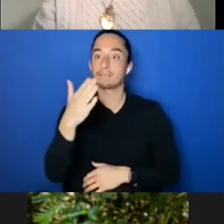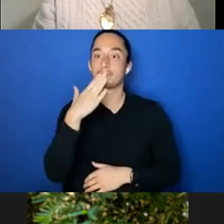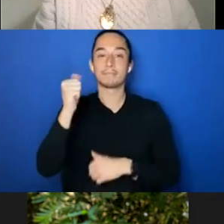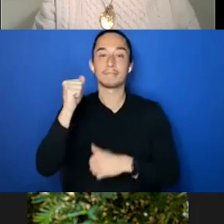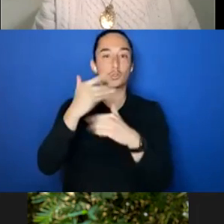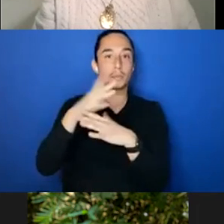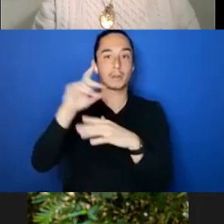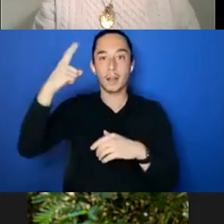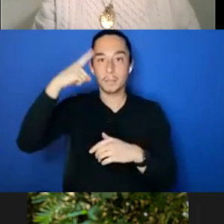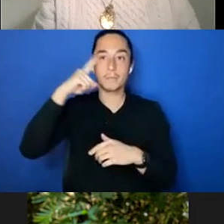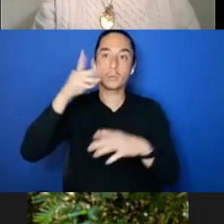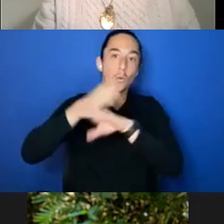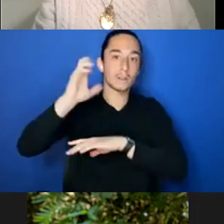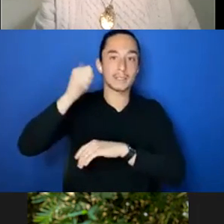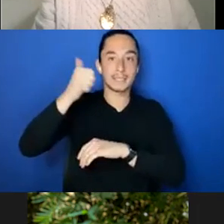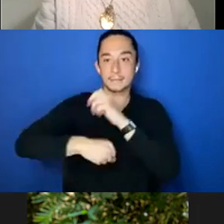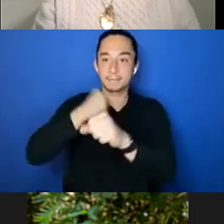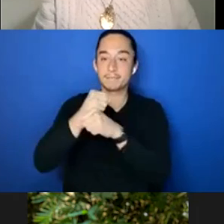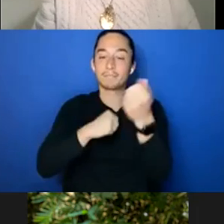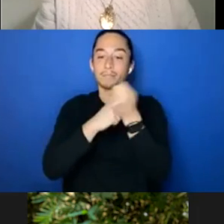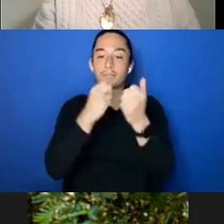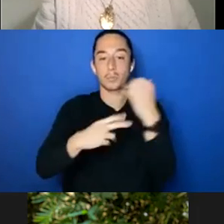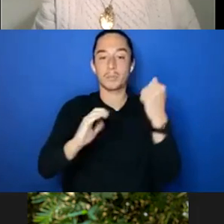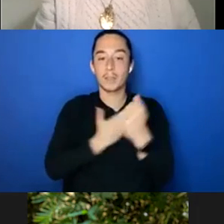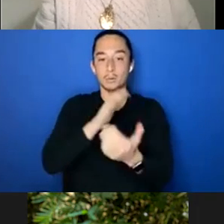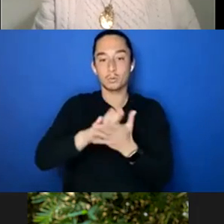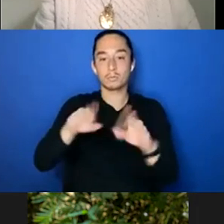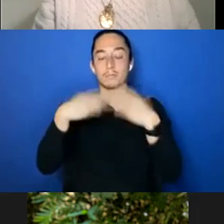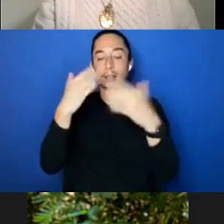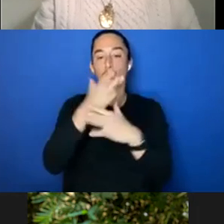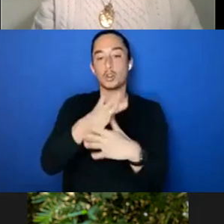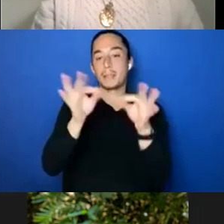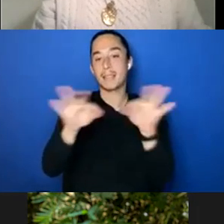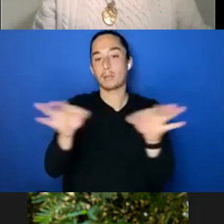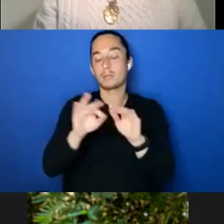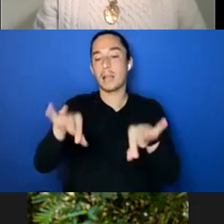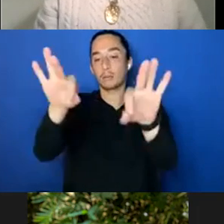of support for both of our schools in providing German language acquisition pathway.